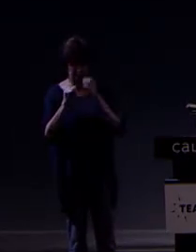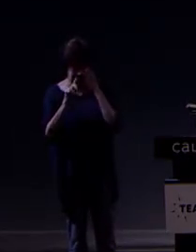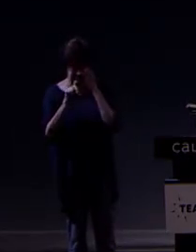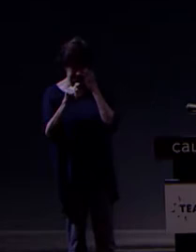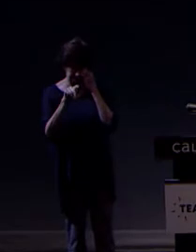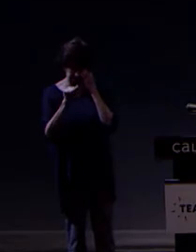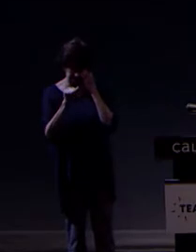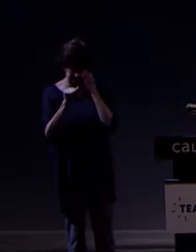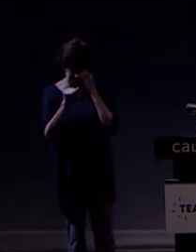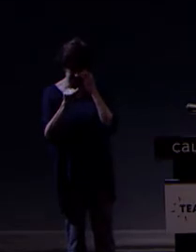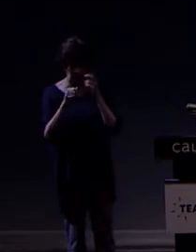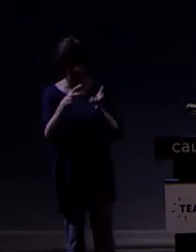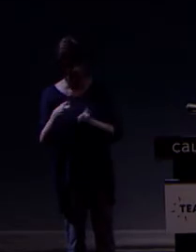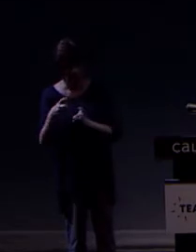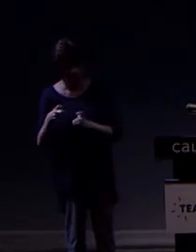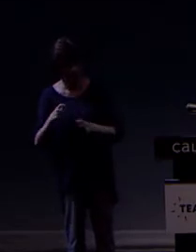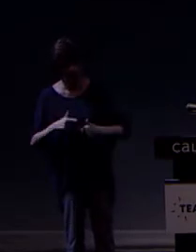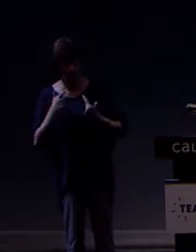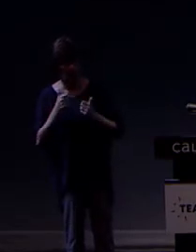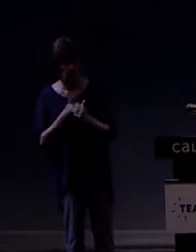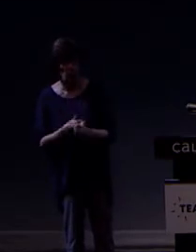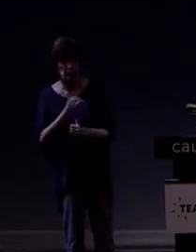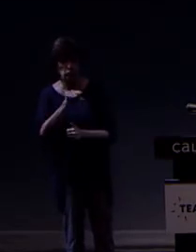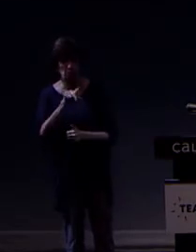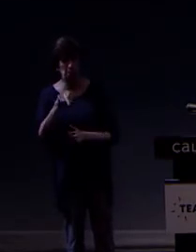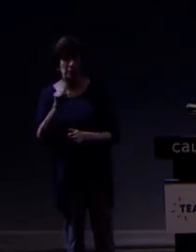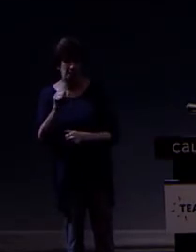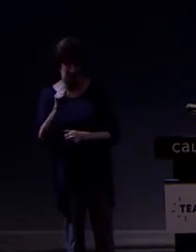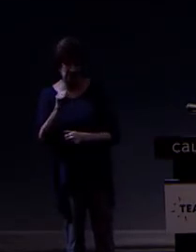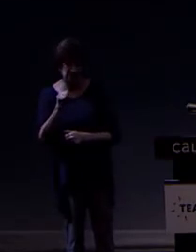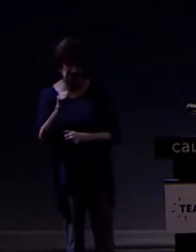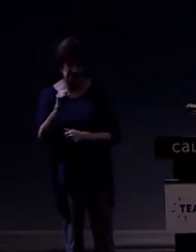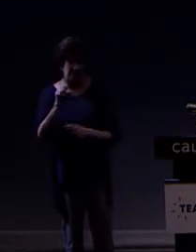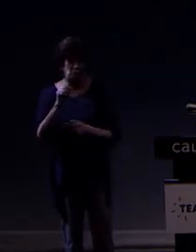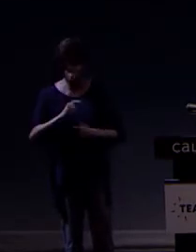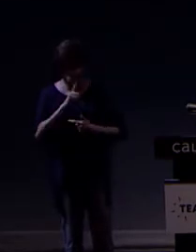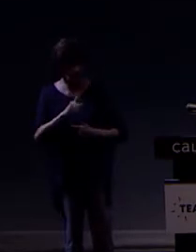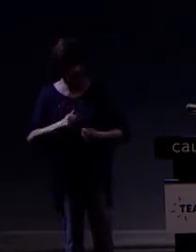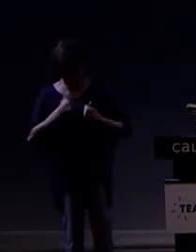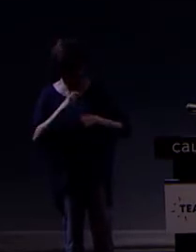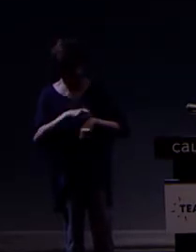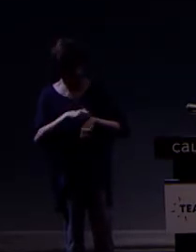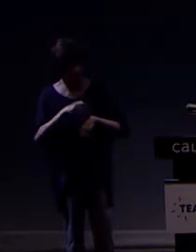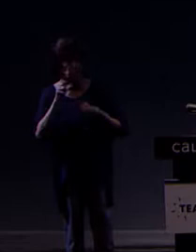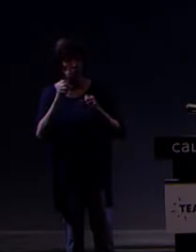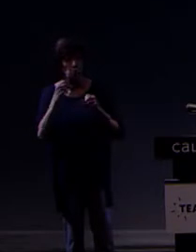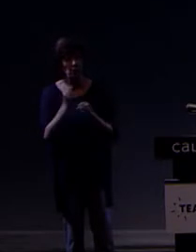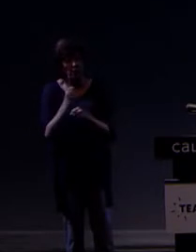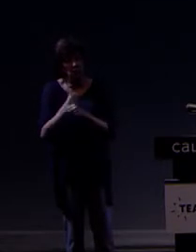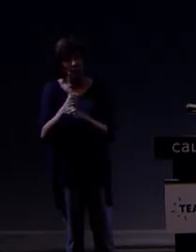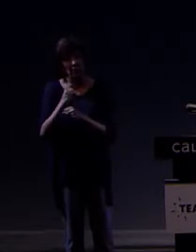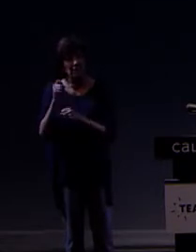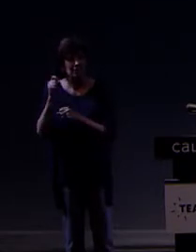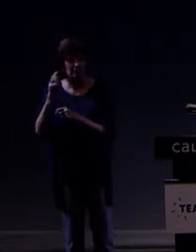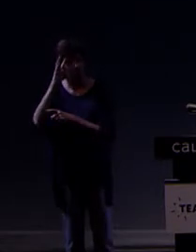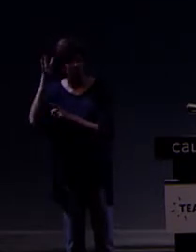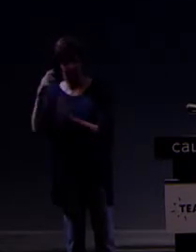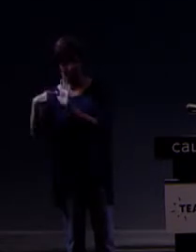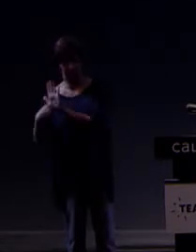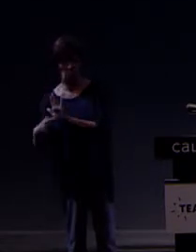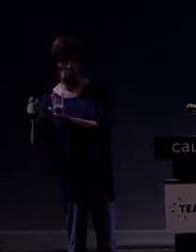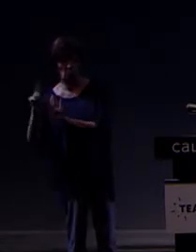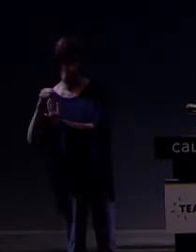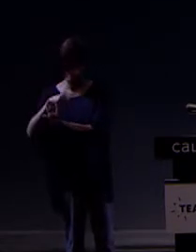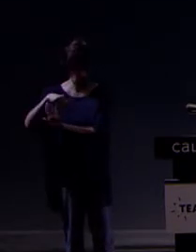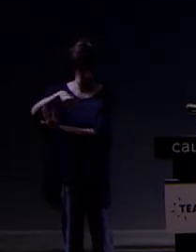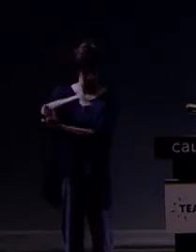that data in real time, and we used it for a secondary artwork to create data visualizations that showed really where people were as